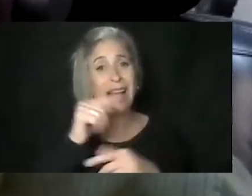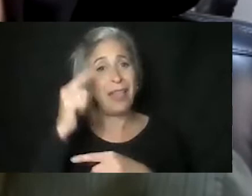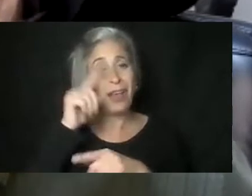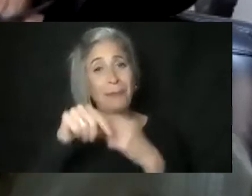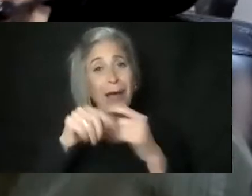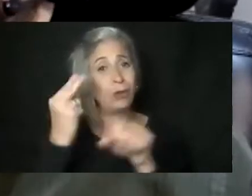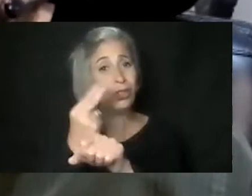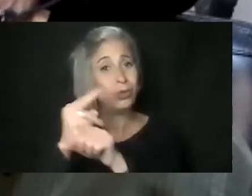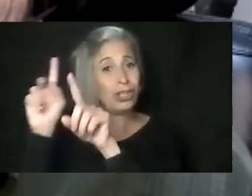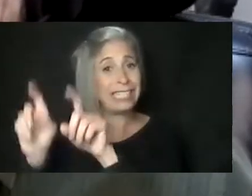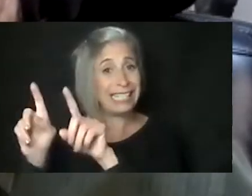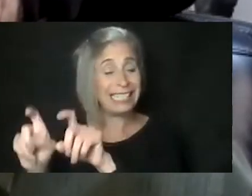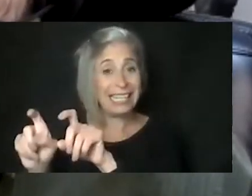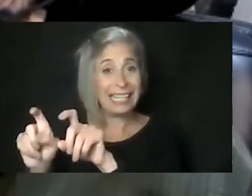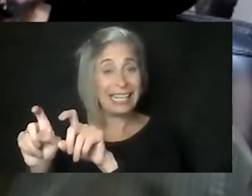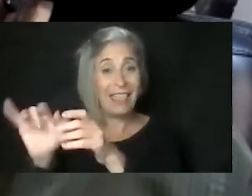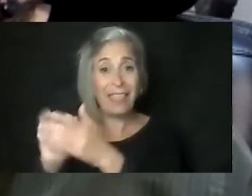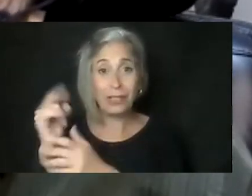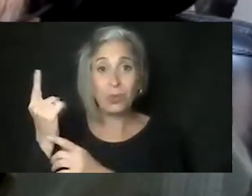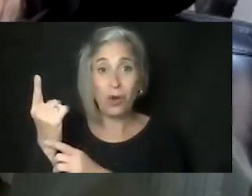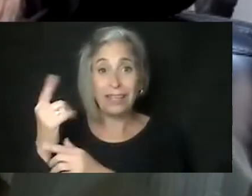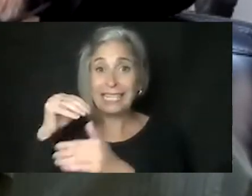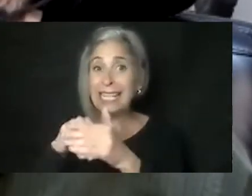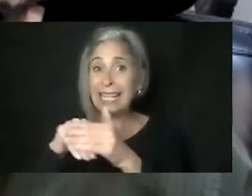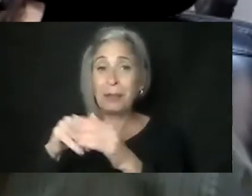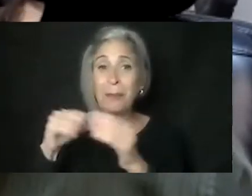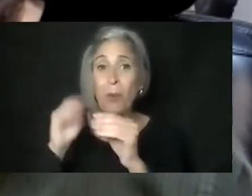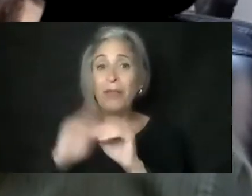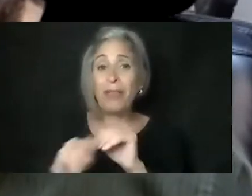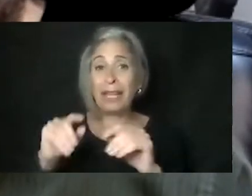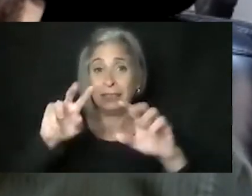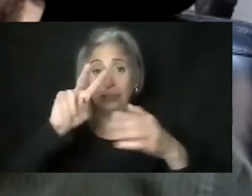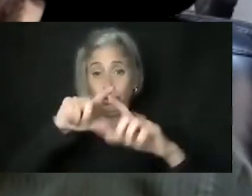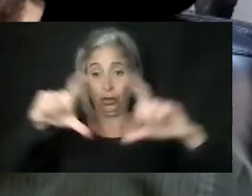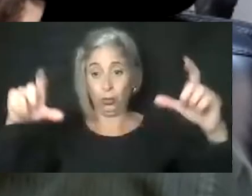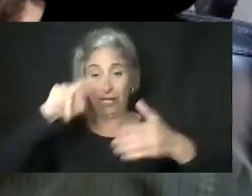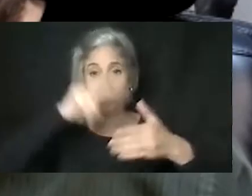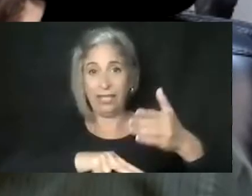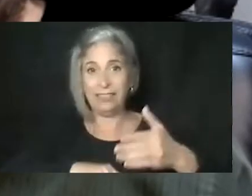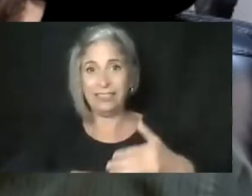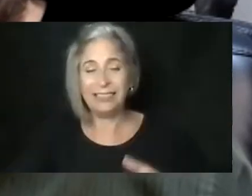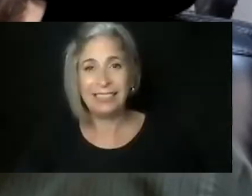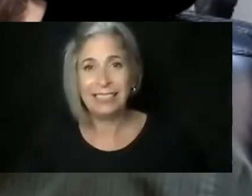testing, that might be one of them, right? Accessibility is more than just screen readers.